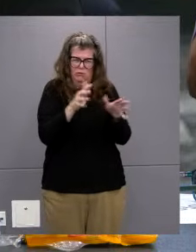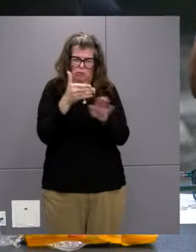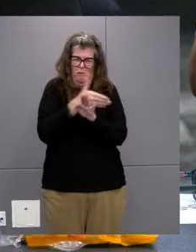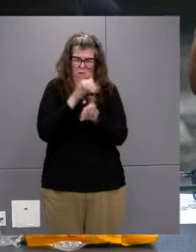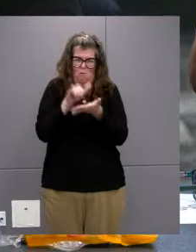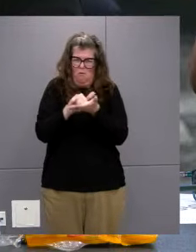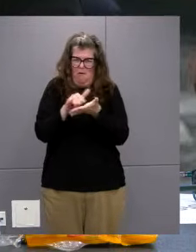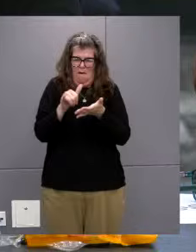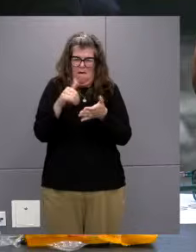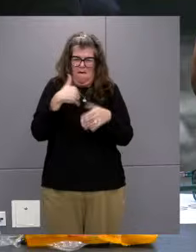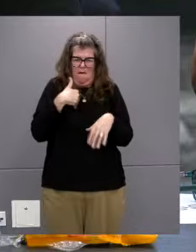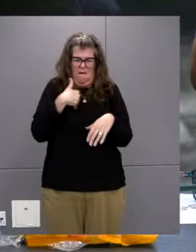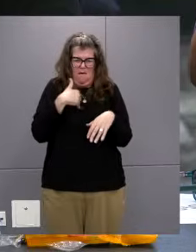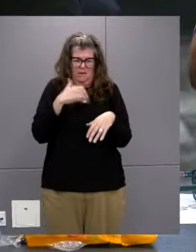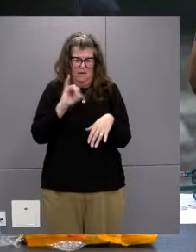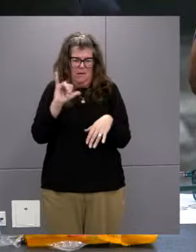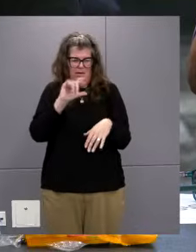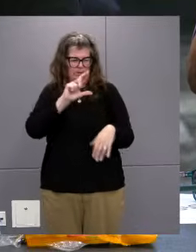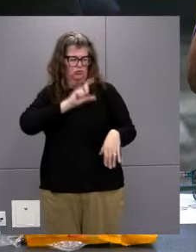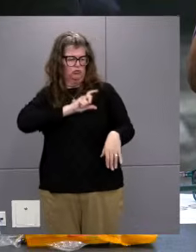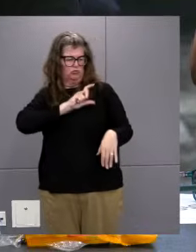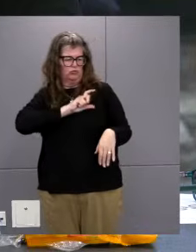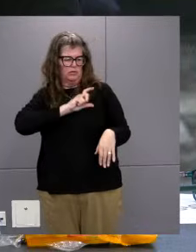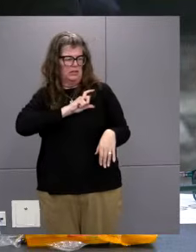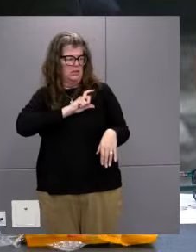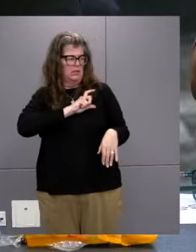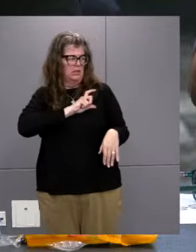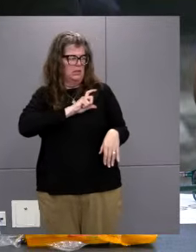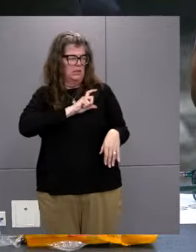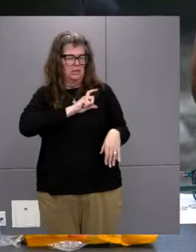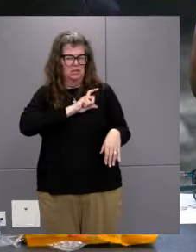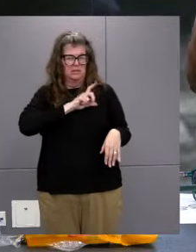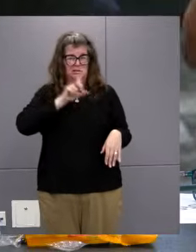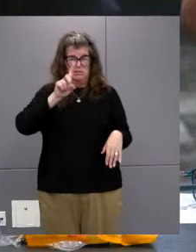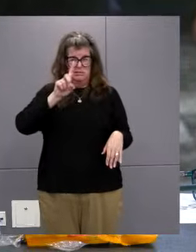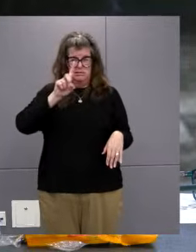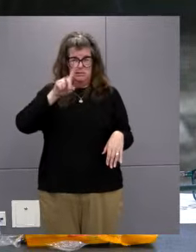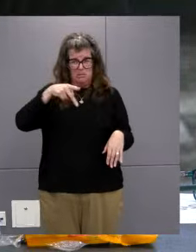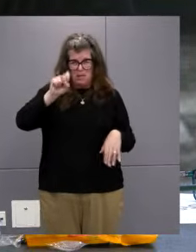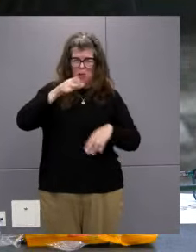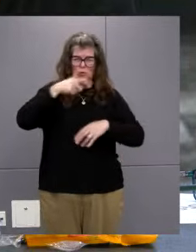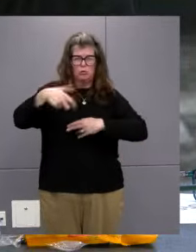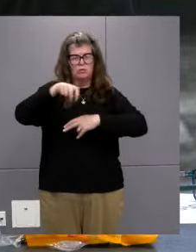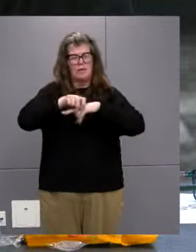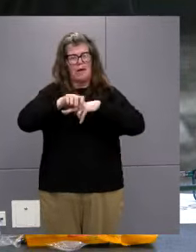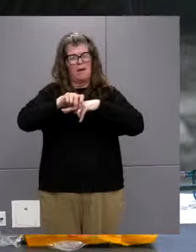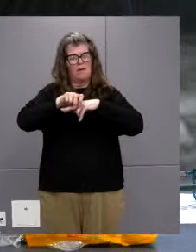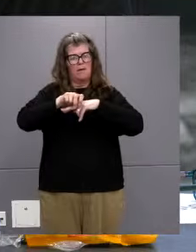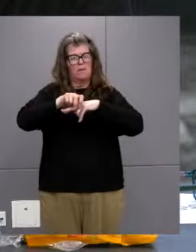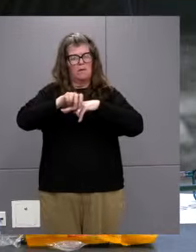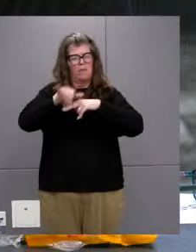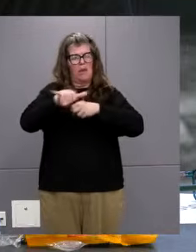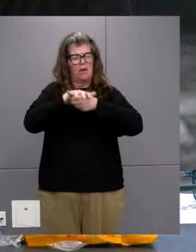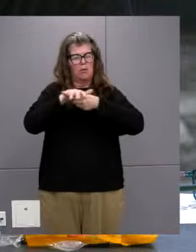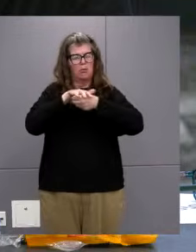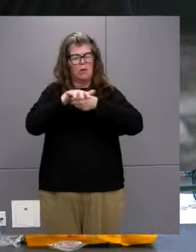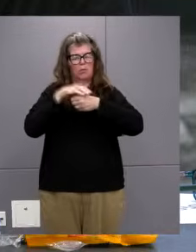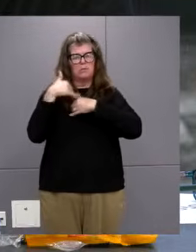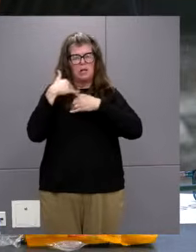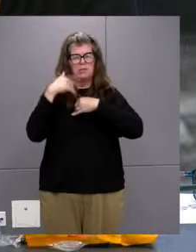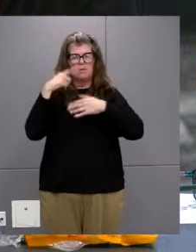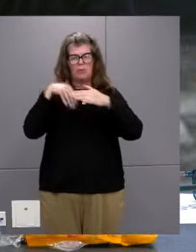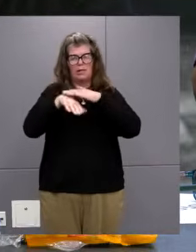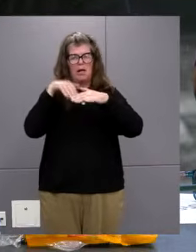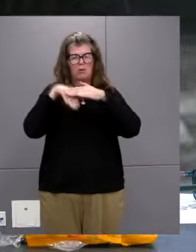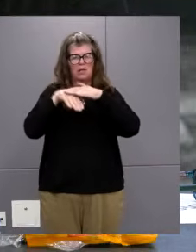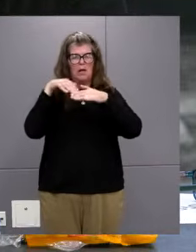added, there was a security, a member of the DPS that sat in that area and then was